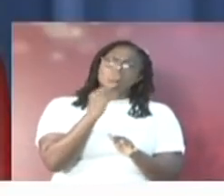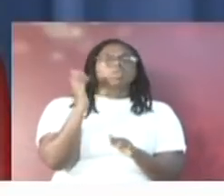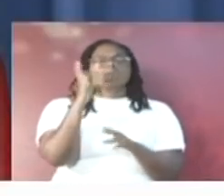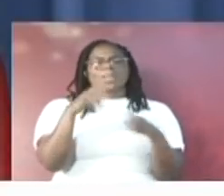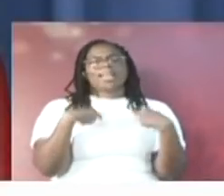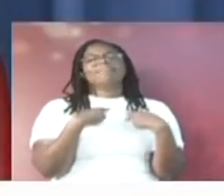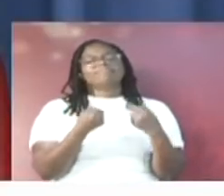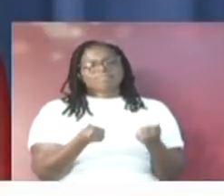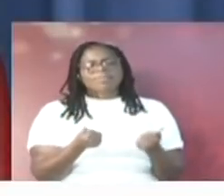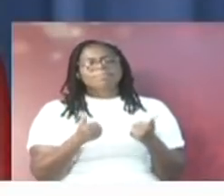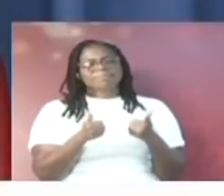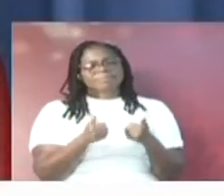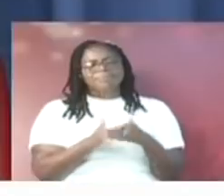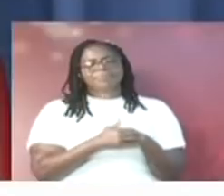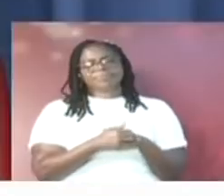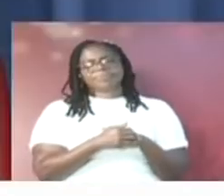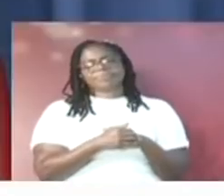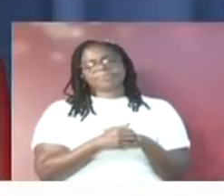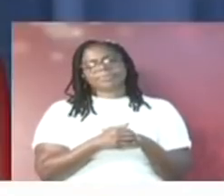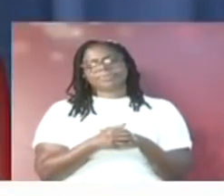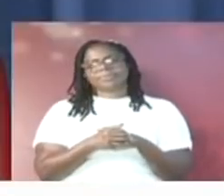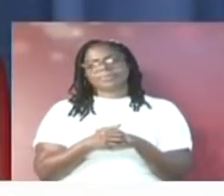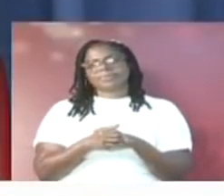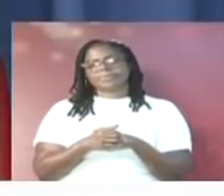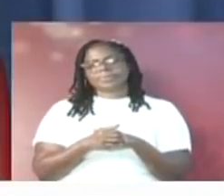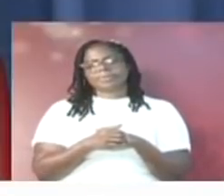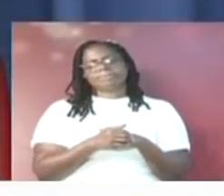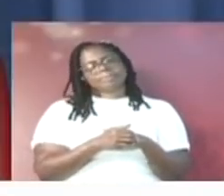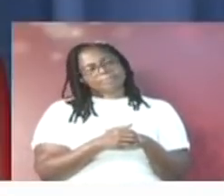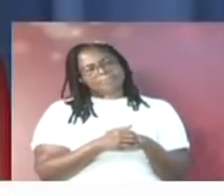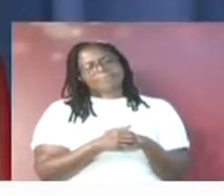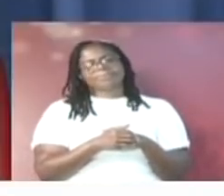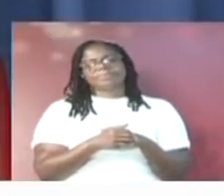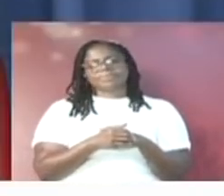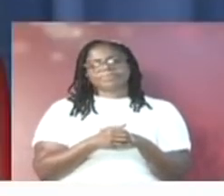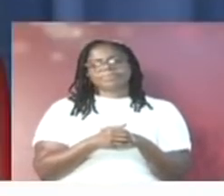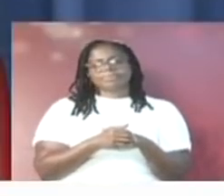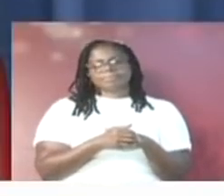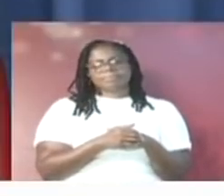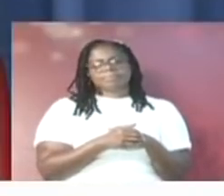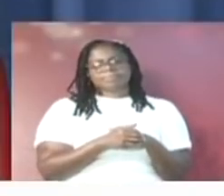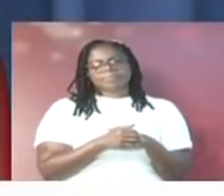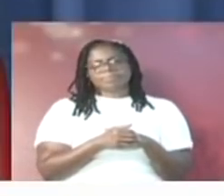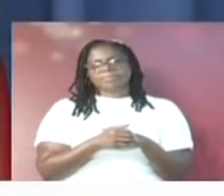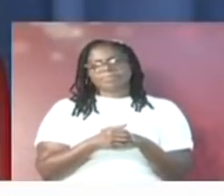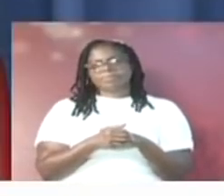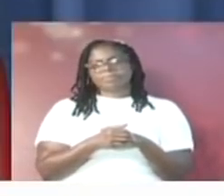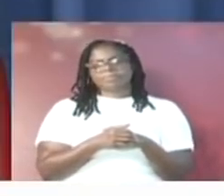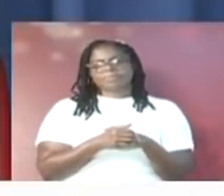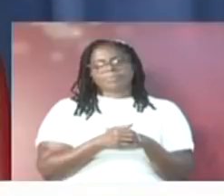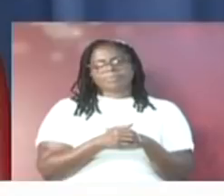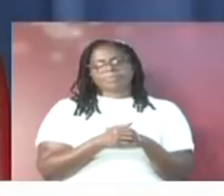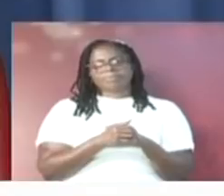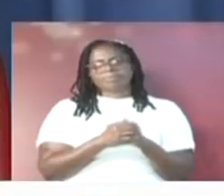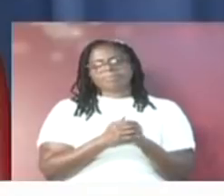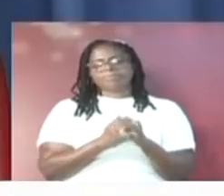so, it will then become a price and availability issue. But at least there will be a market in which you can